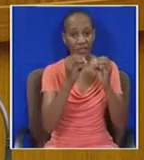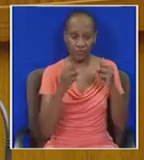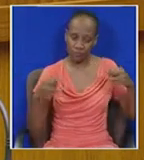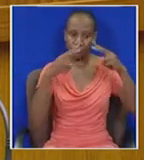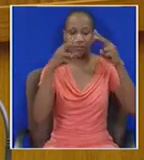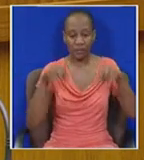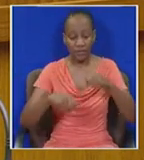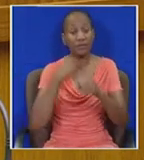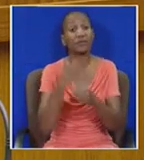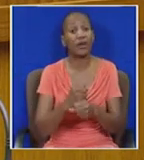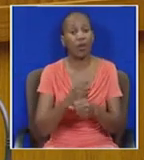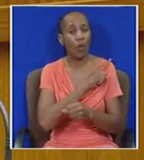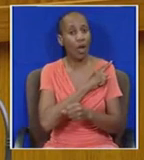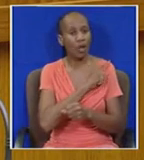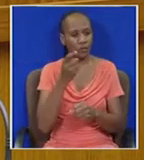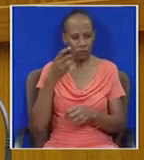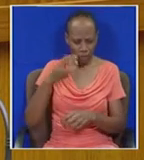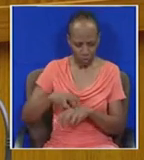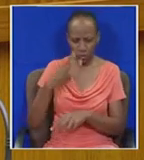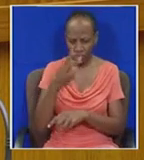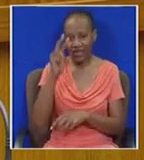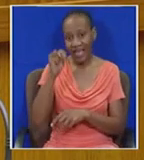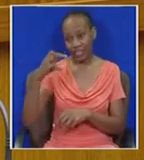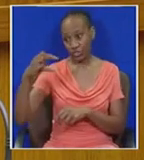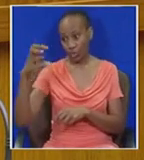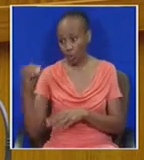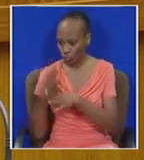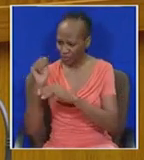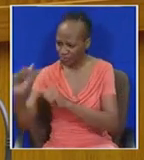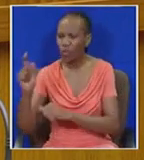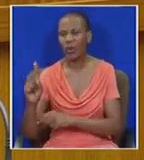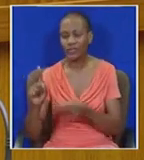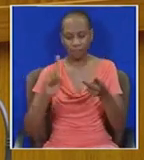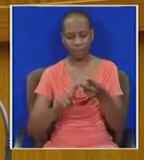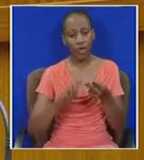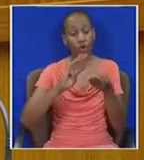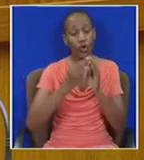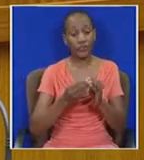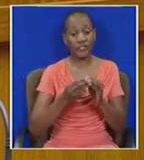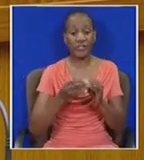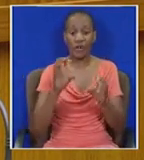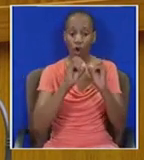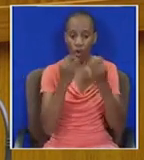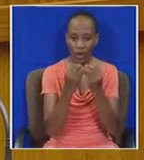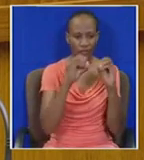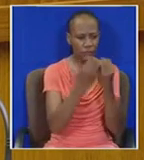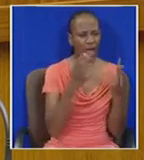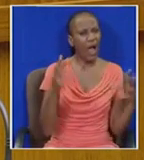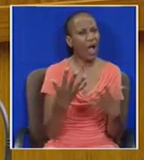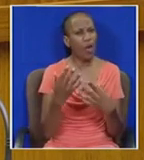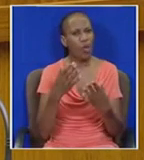in recognizing the critical role of NGOs and community-based organizations in tackling